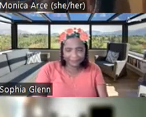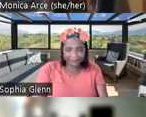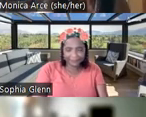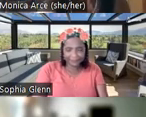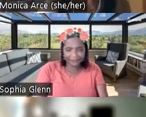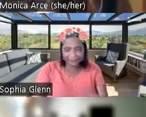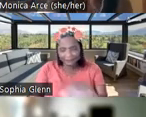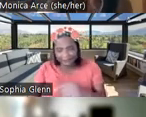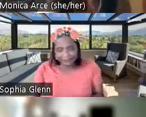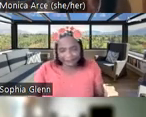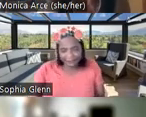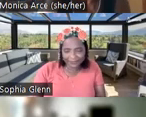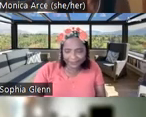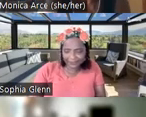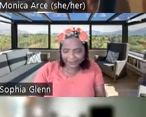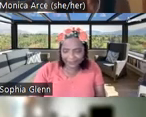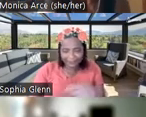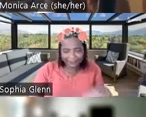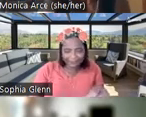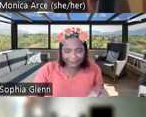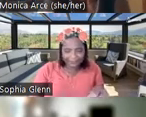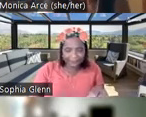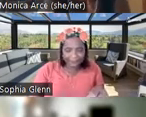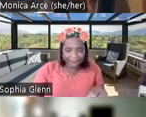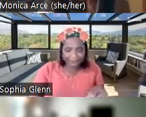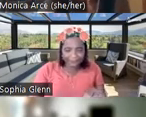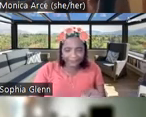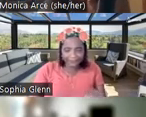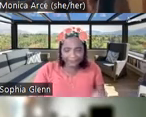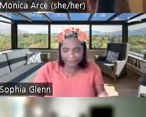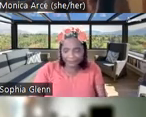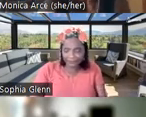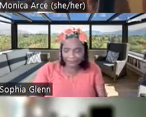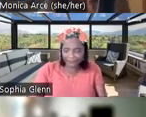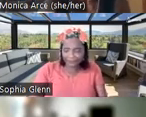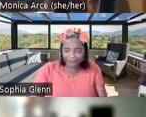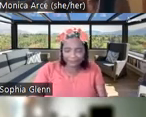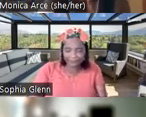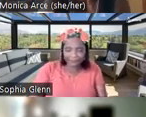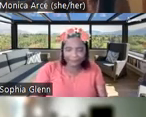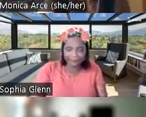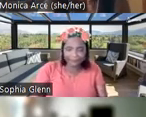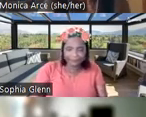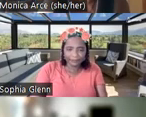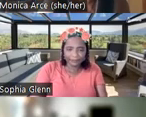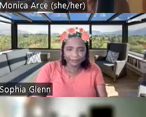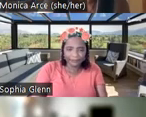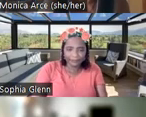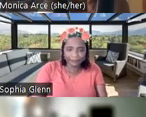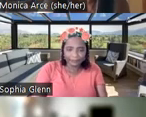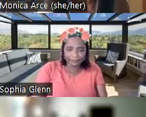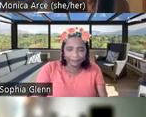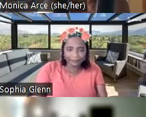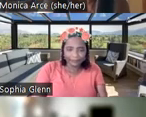accurate. The city supports access to meetings of the Police Accountability Commission and can provide other language support as